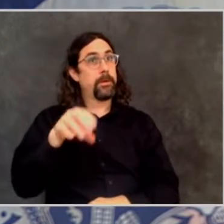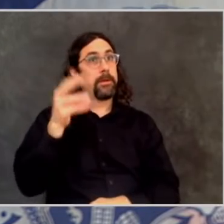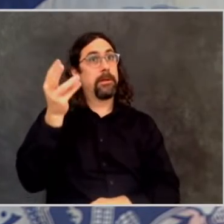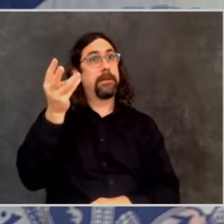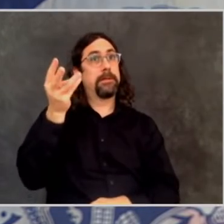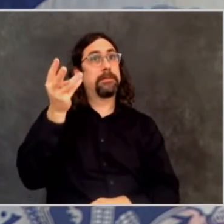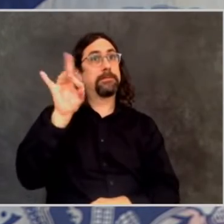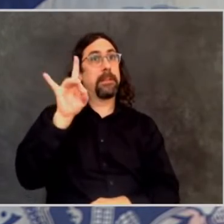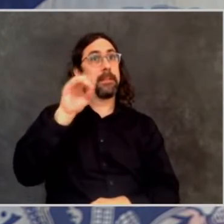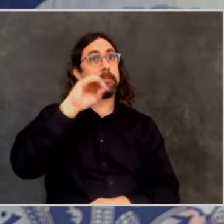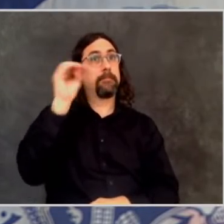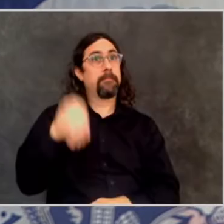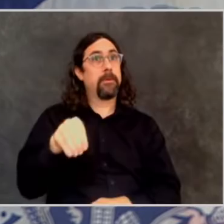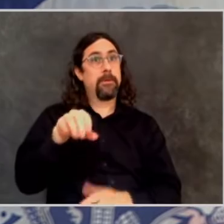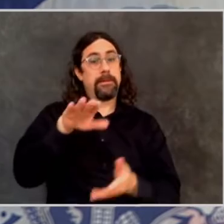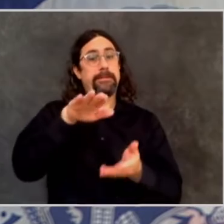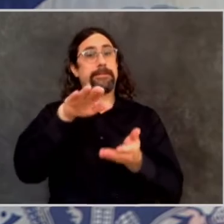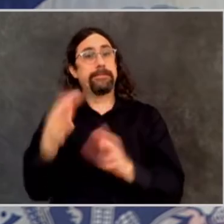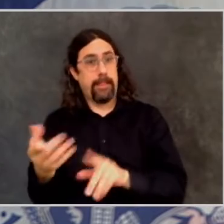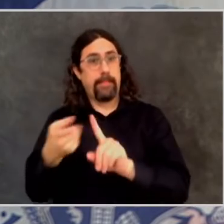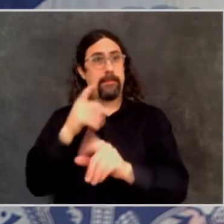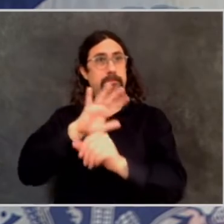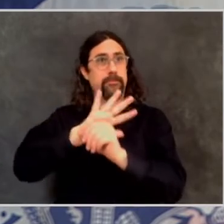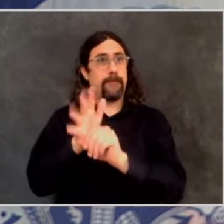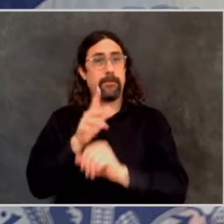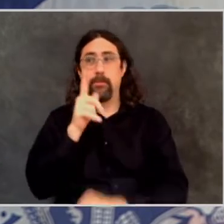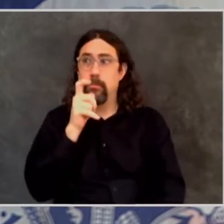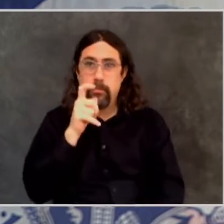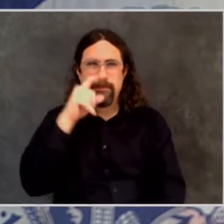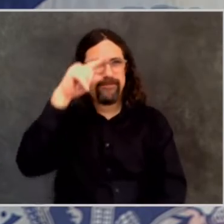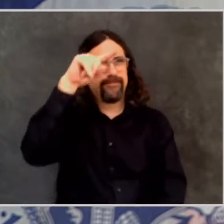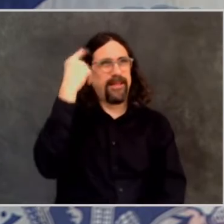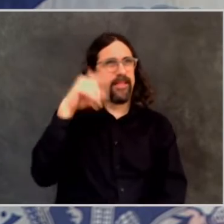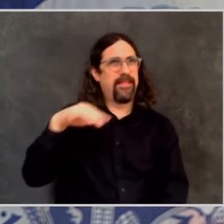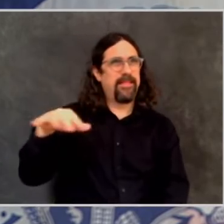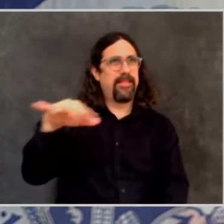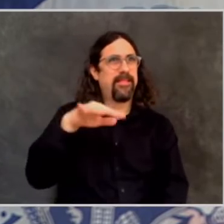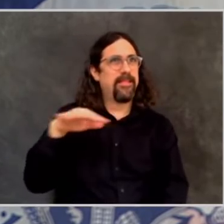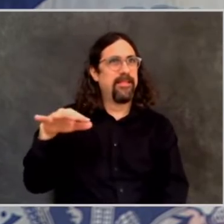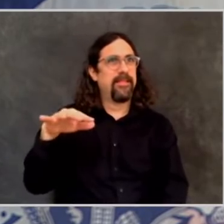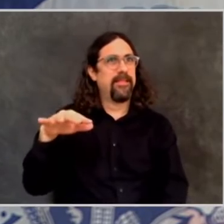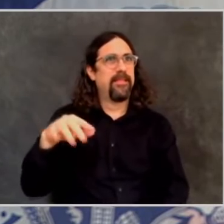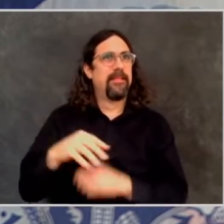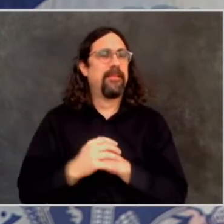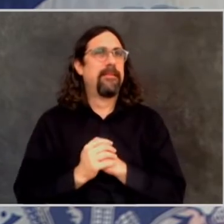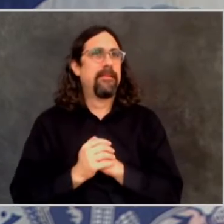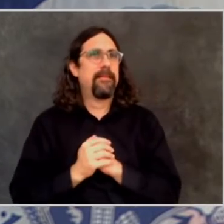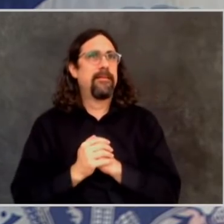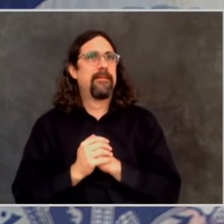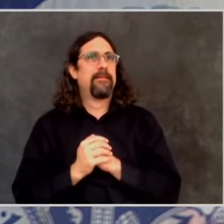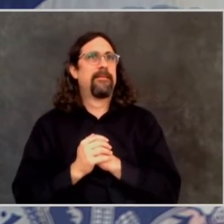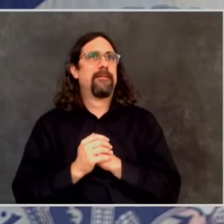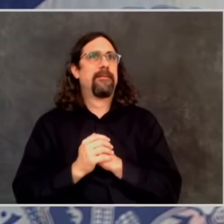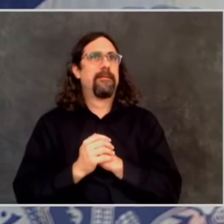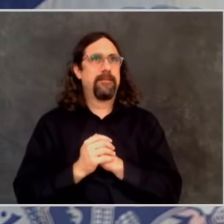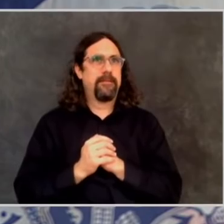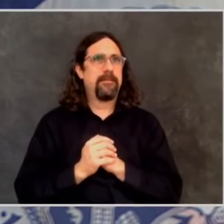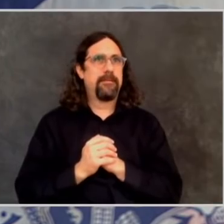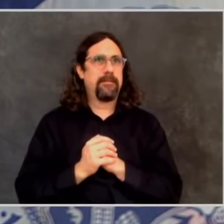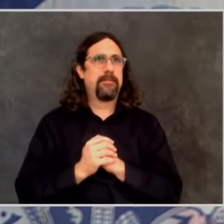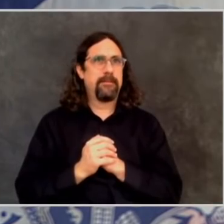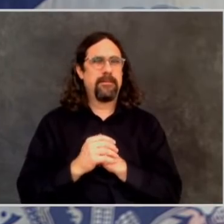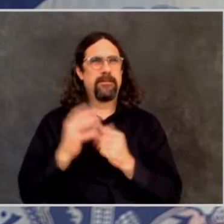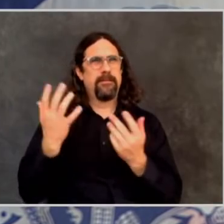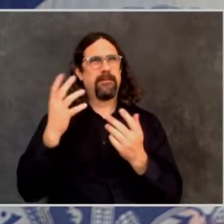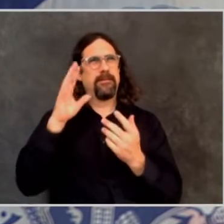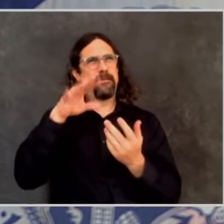in the Black community, which represents about 30% of the population, that's disparity. And the question